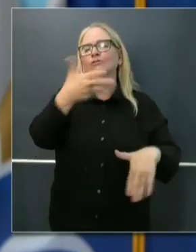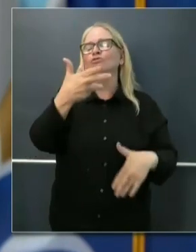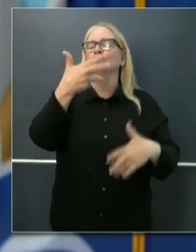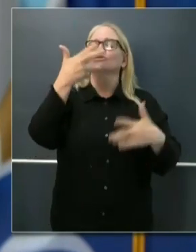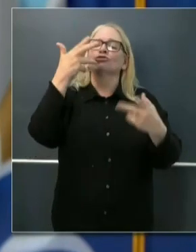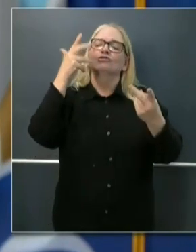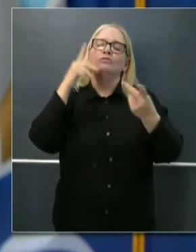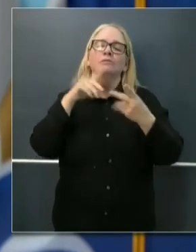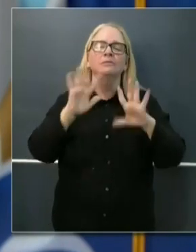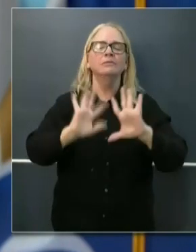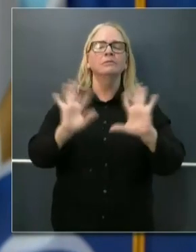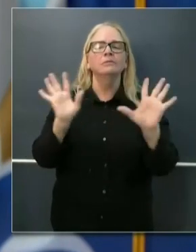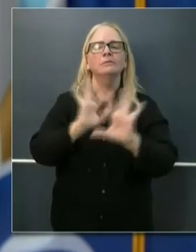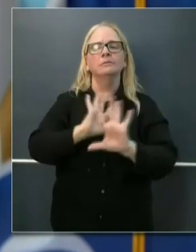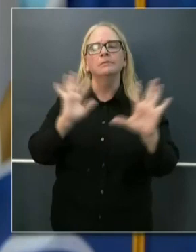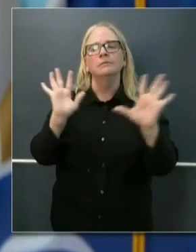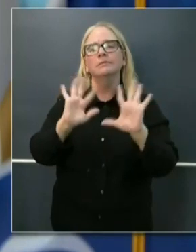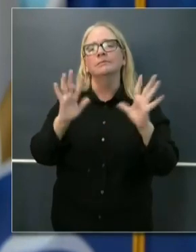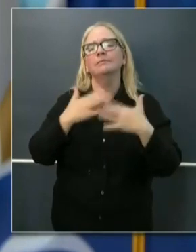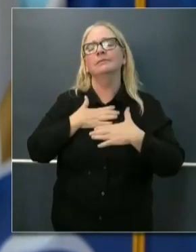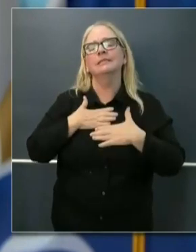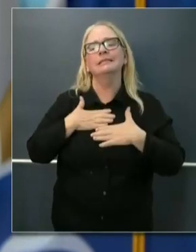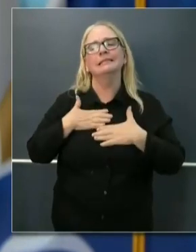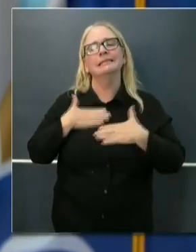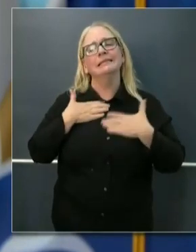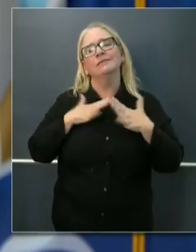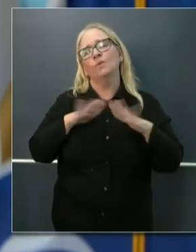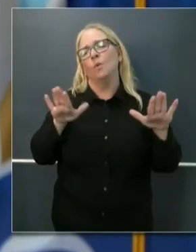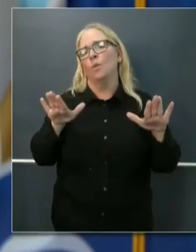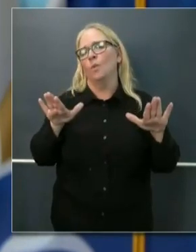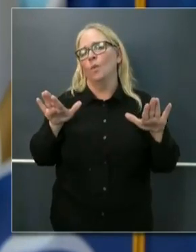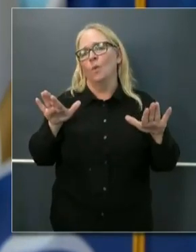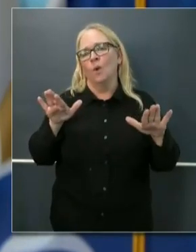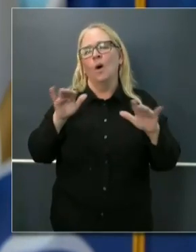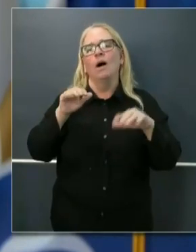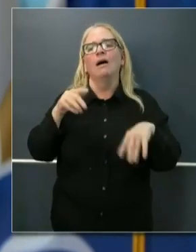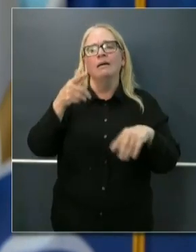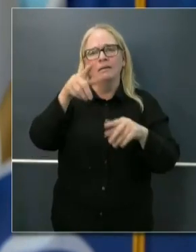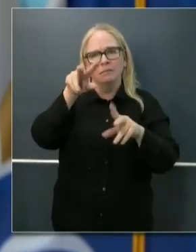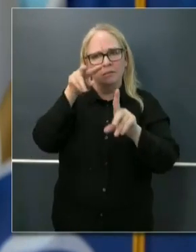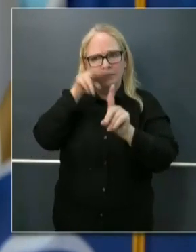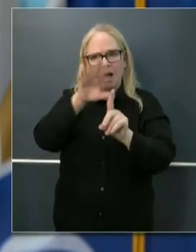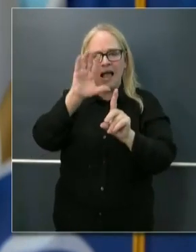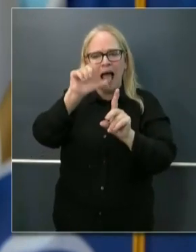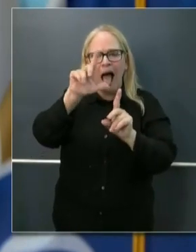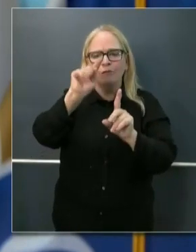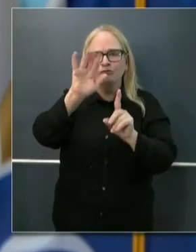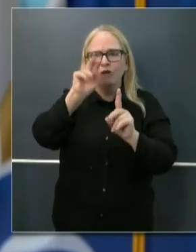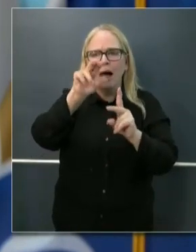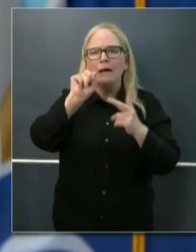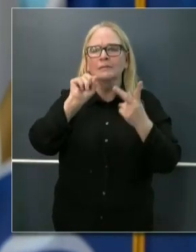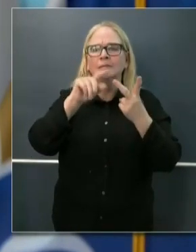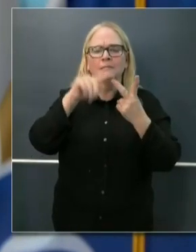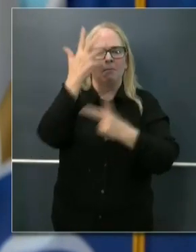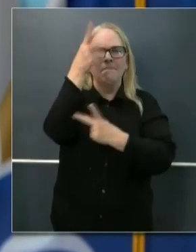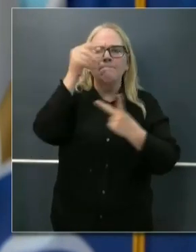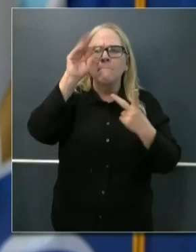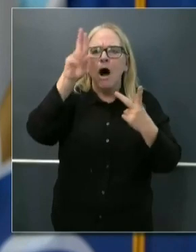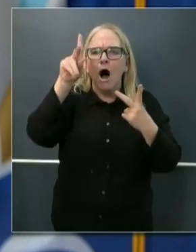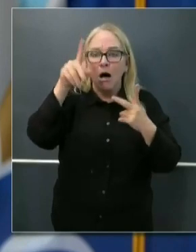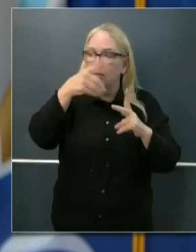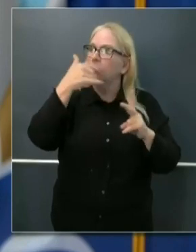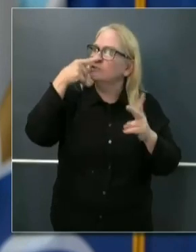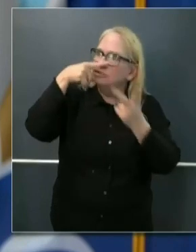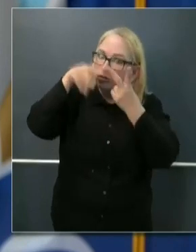been putting up a lot of new information, working with Caltrans, working with state parks about what's closed, what's not.